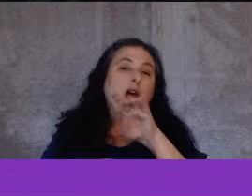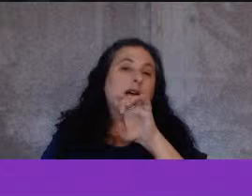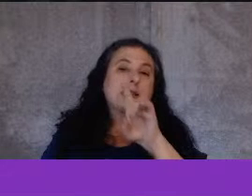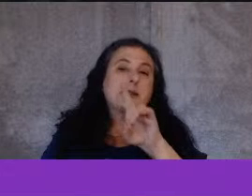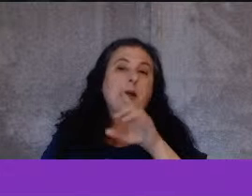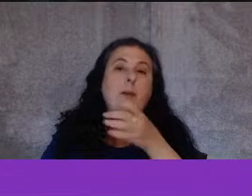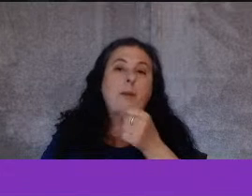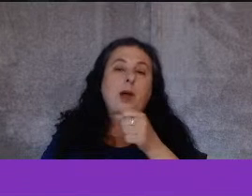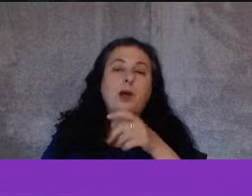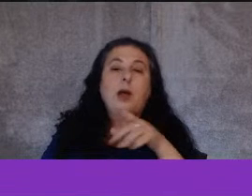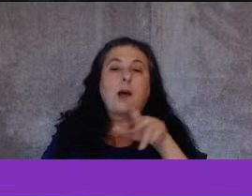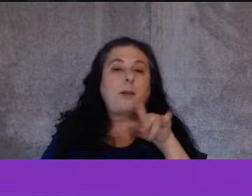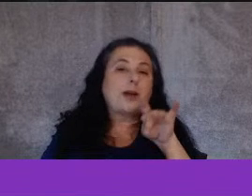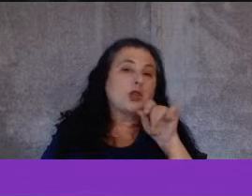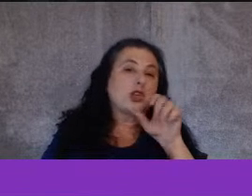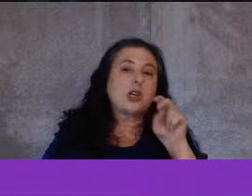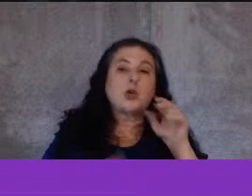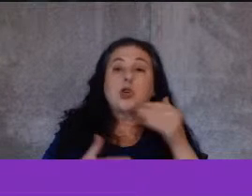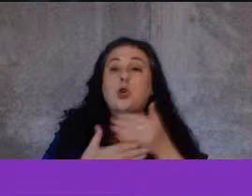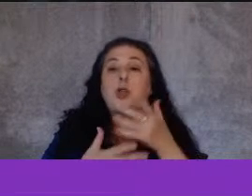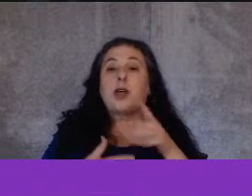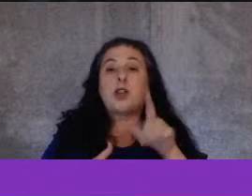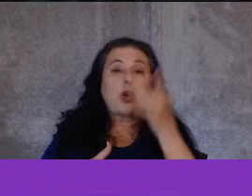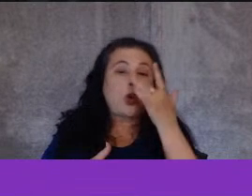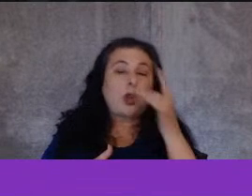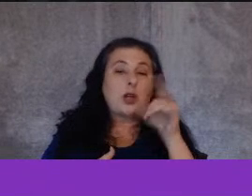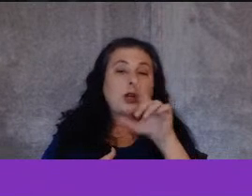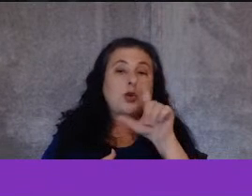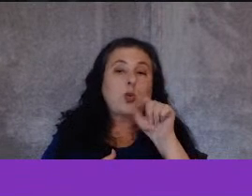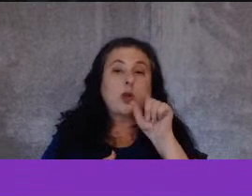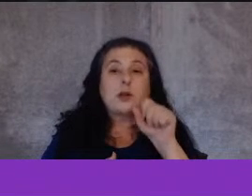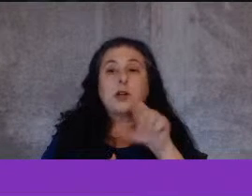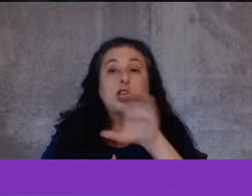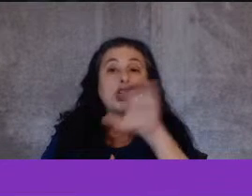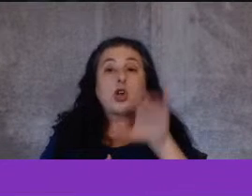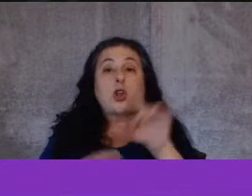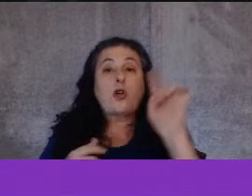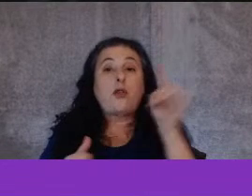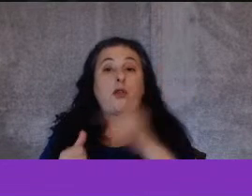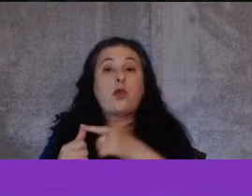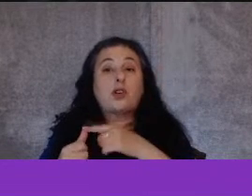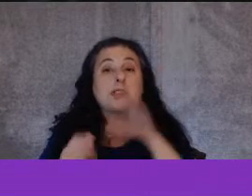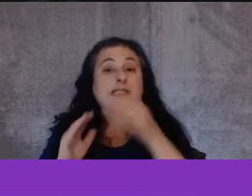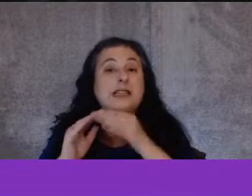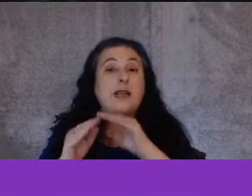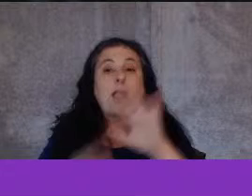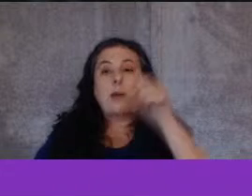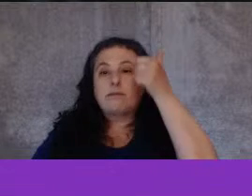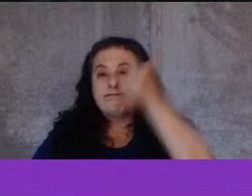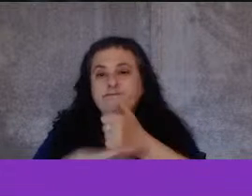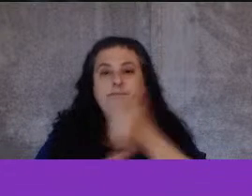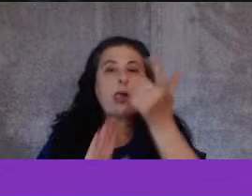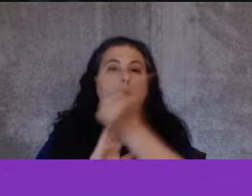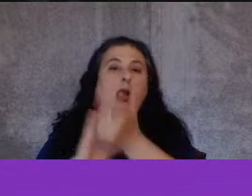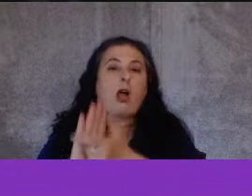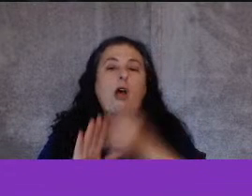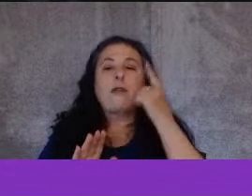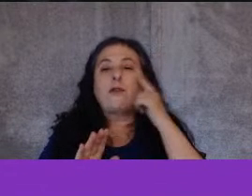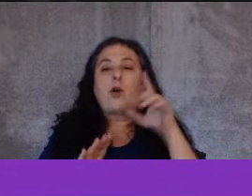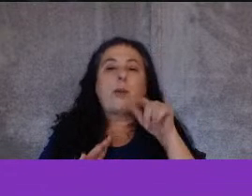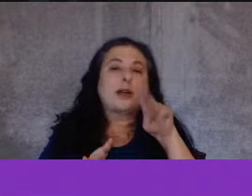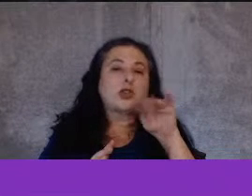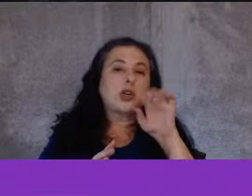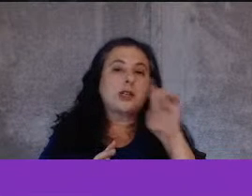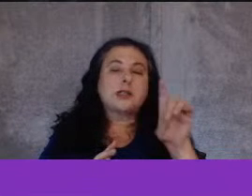thing in the early 20th century. Actually, Chicago was the first city that mandated pasteurized milk. It was the first city in the